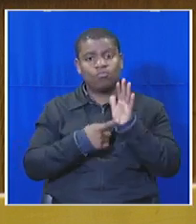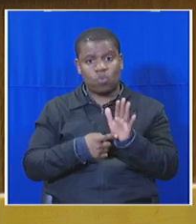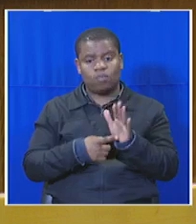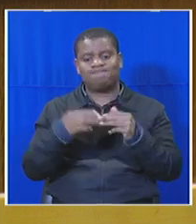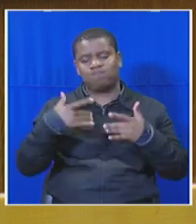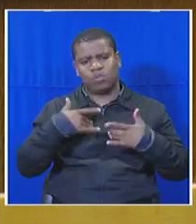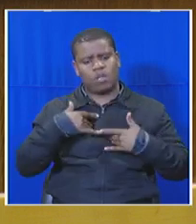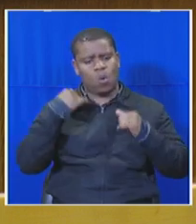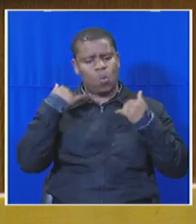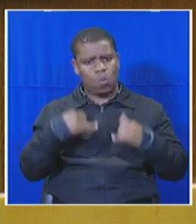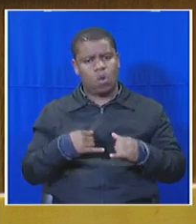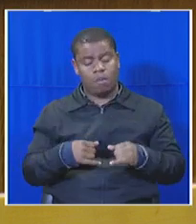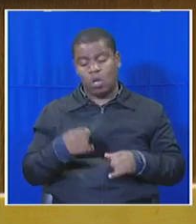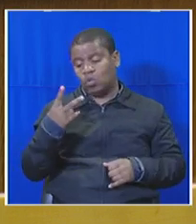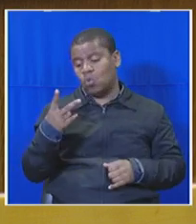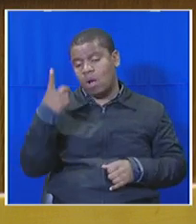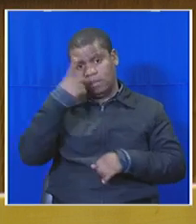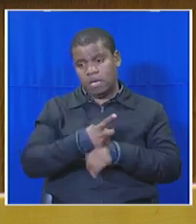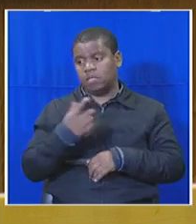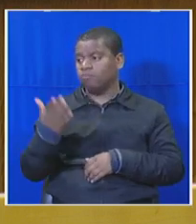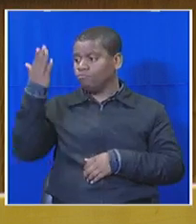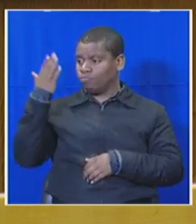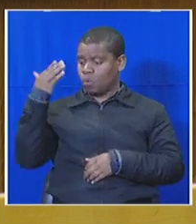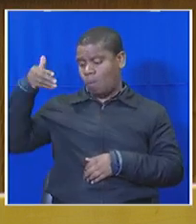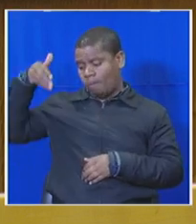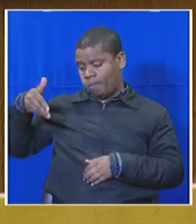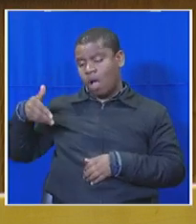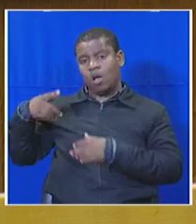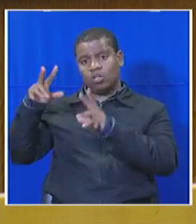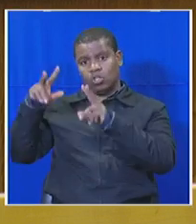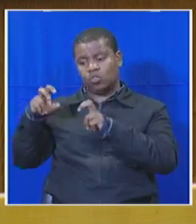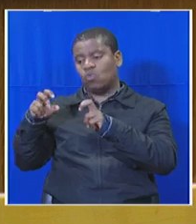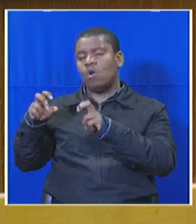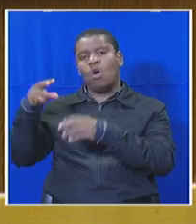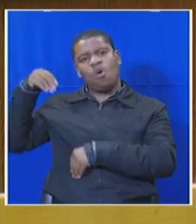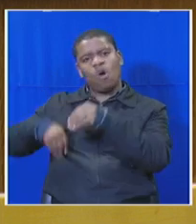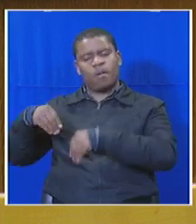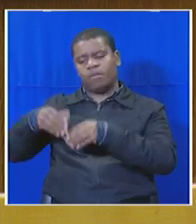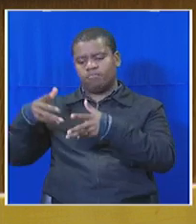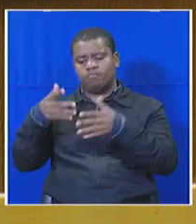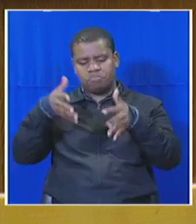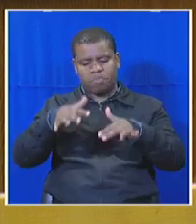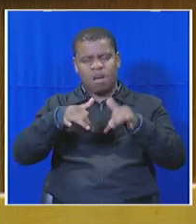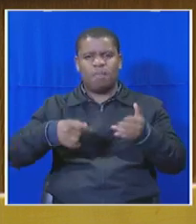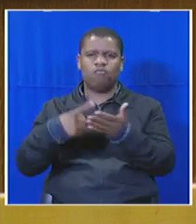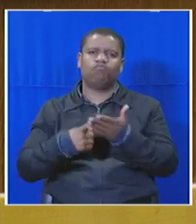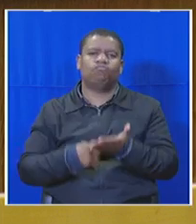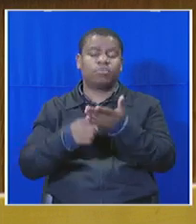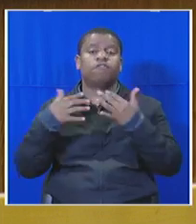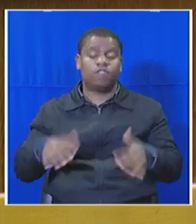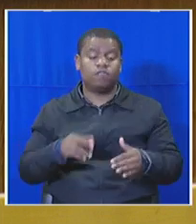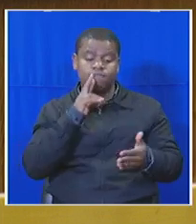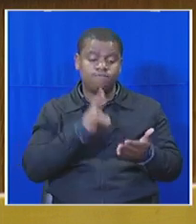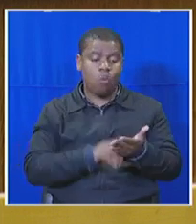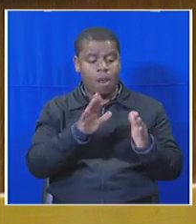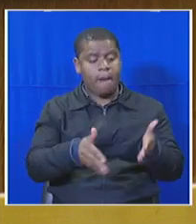concern. 2 days ago, we debated the issue of corruption in South Africa in this august House. And when we look at the reports tabled here today, we see in front